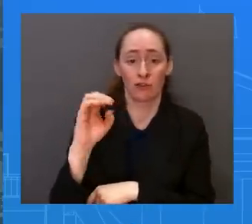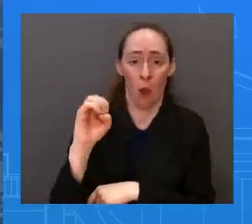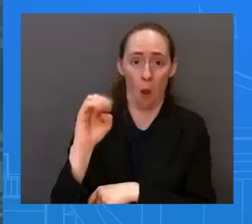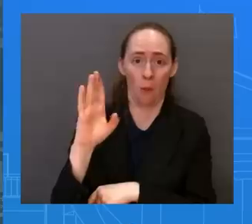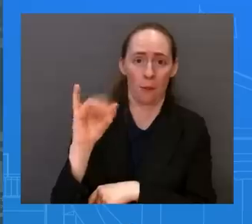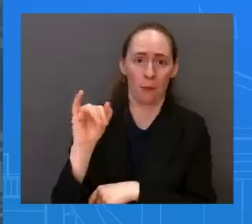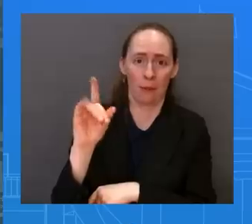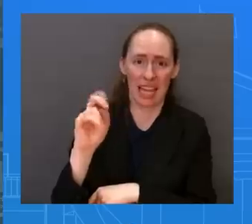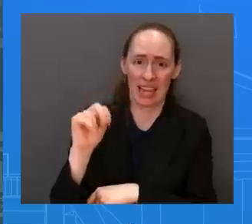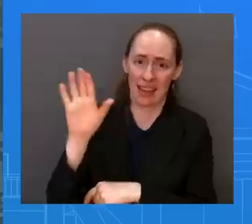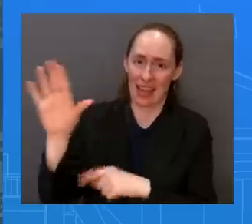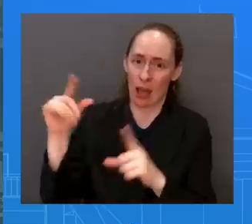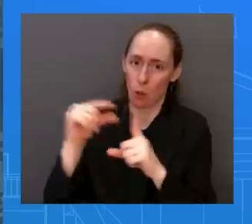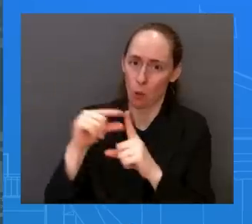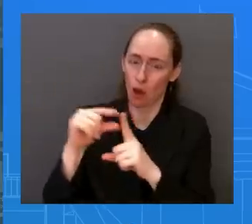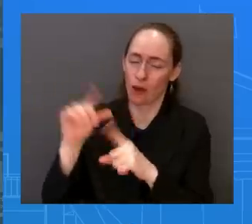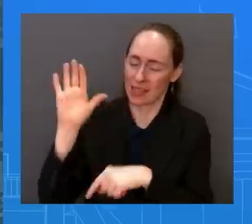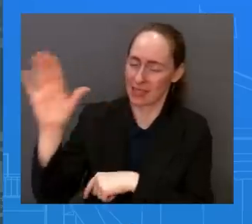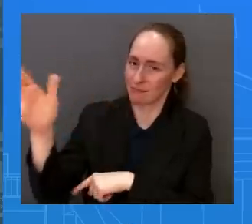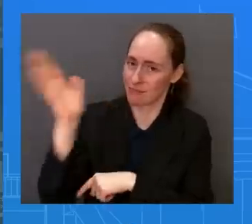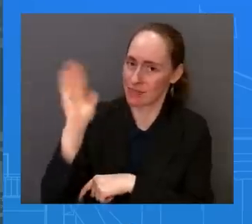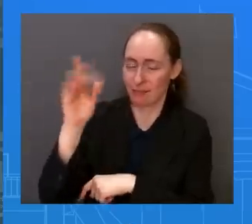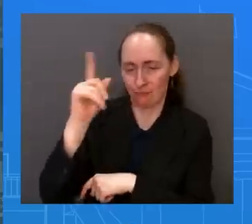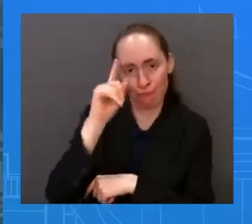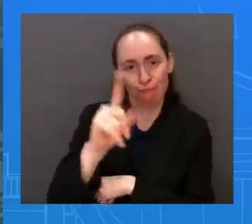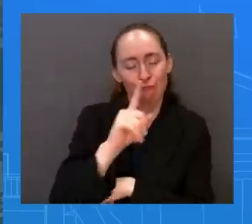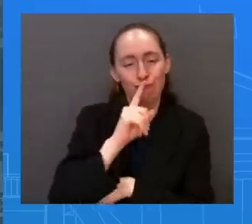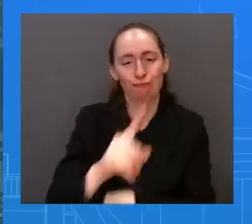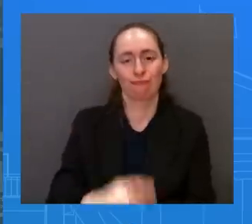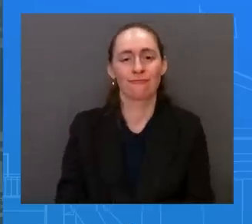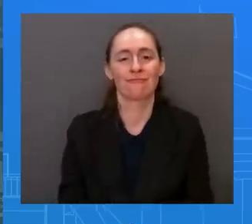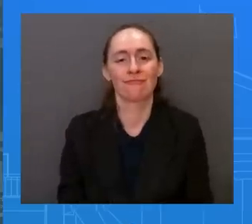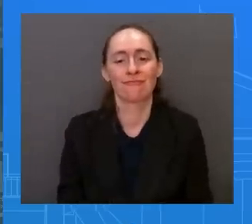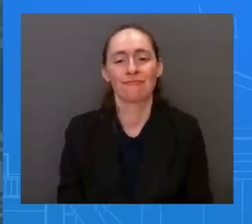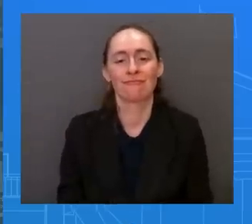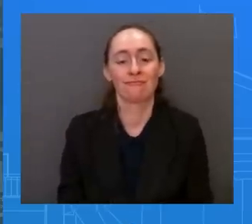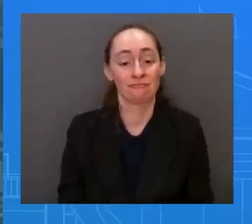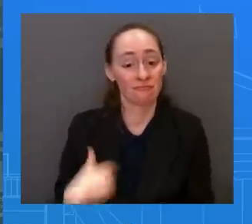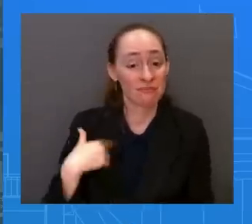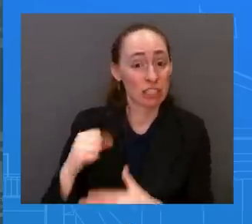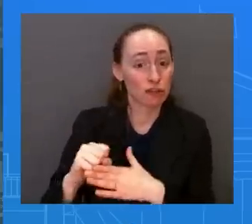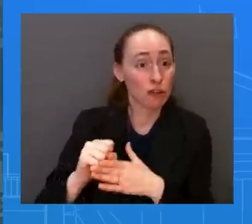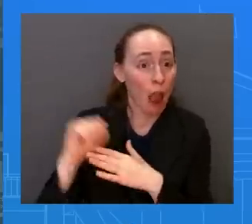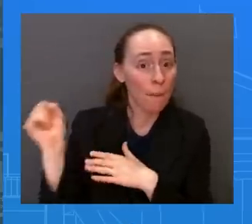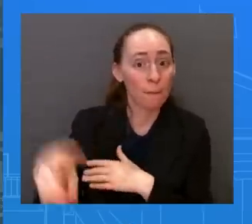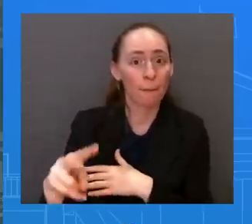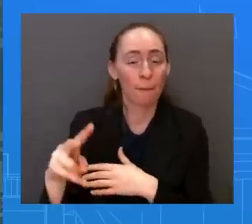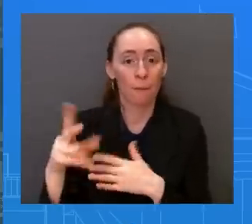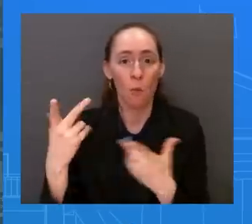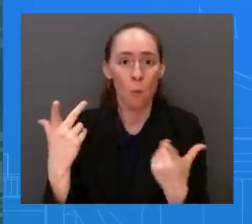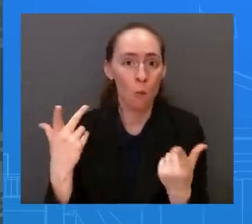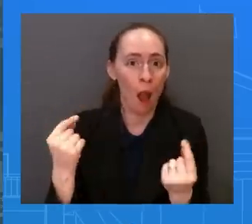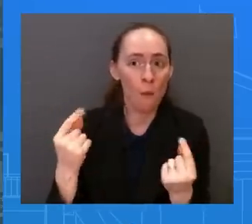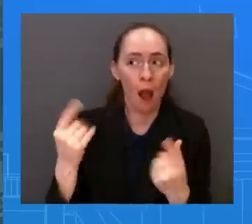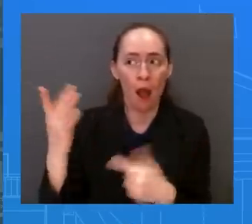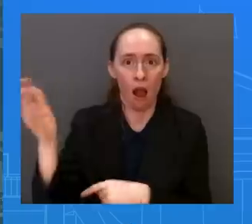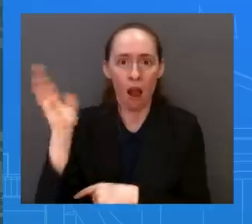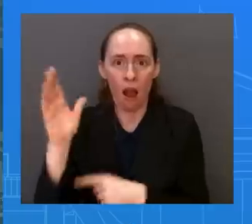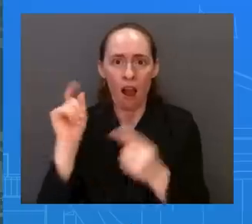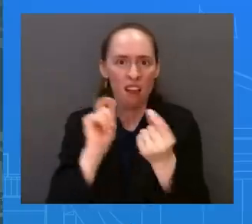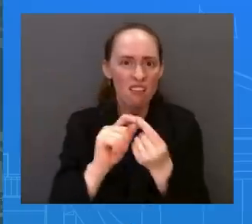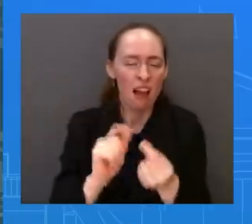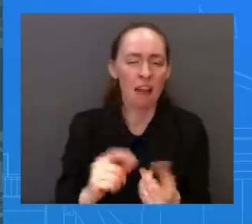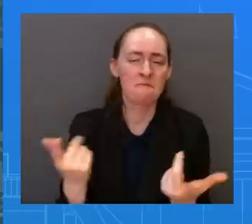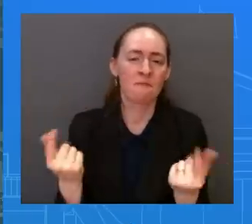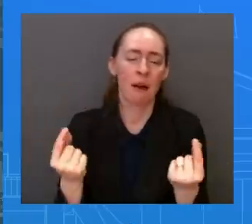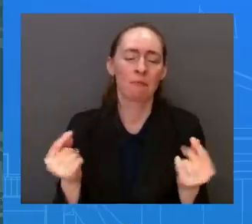make that really clear. But, don't want to get ahead of what you're going to hear from him. And so, again, it's going to be about ensuring our